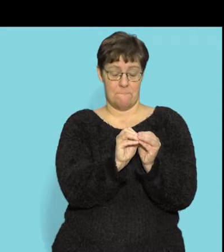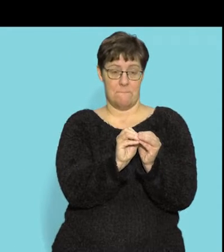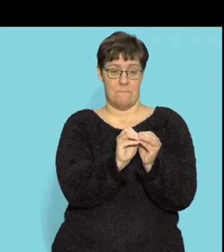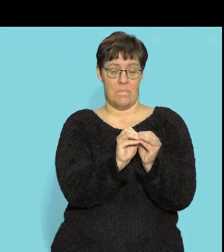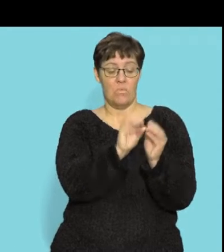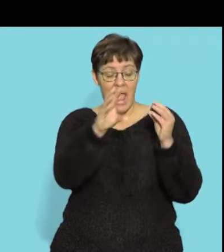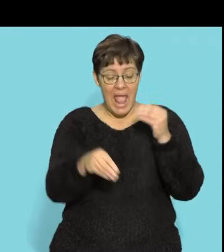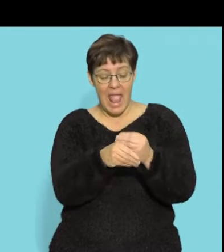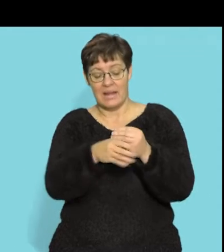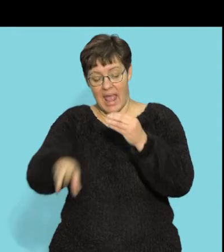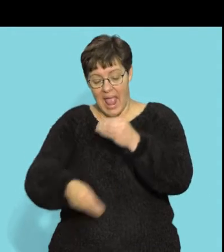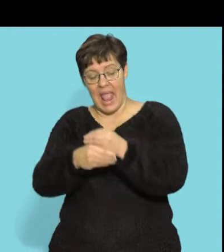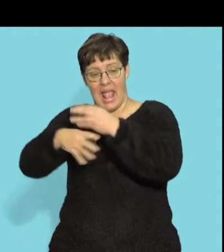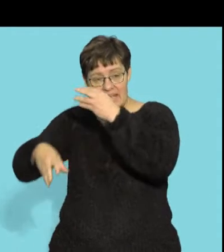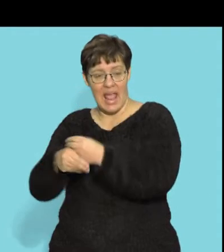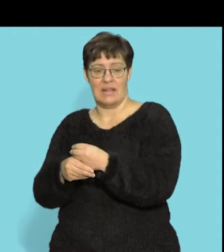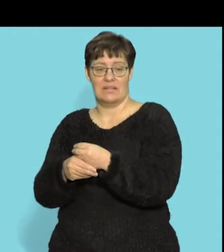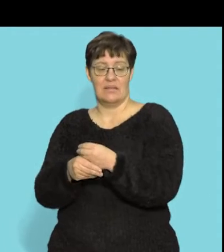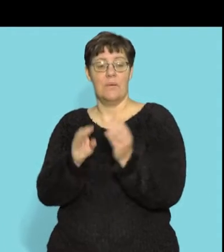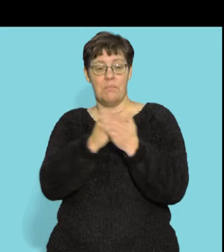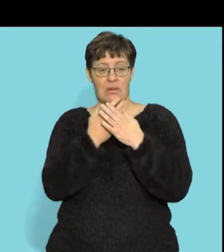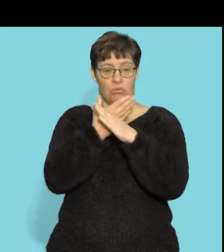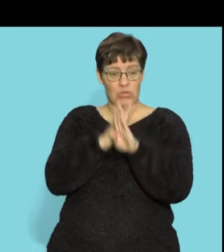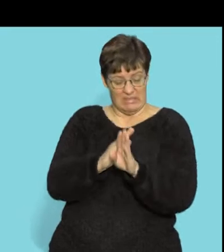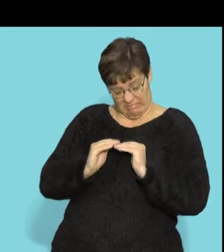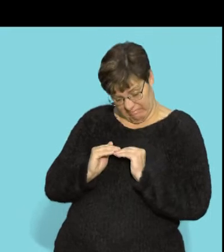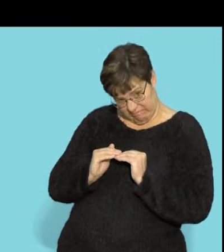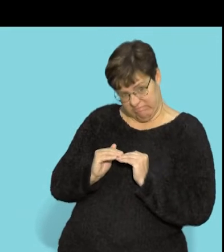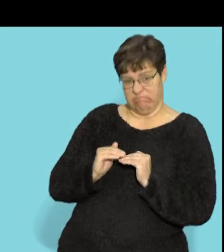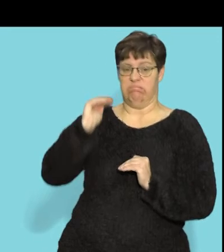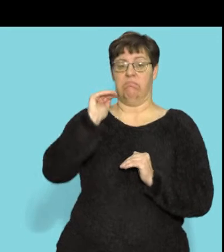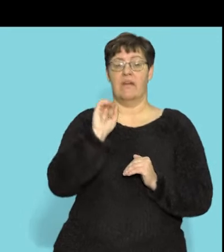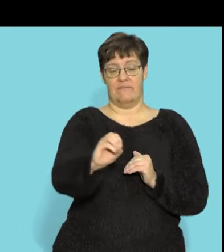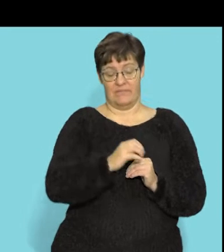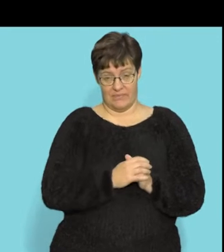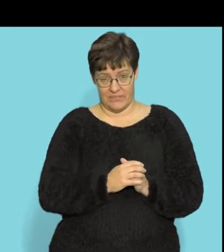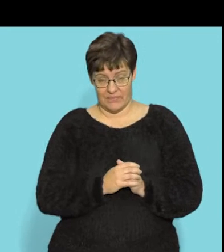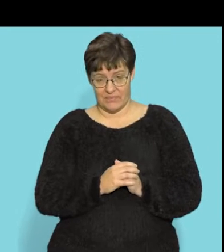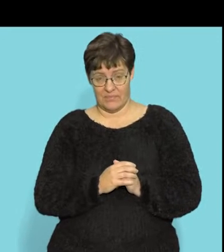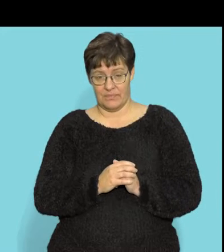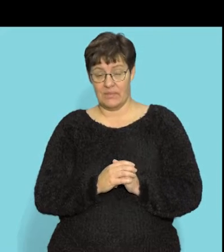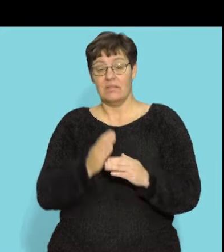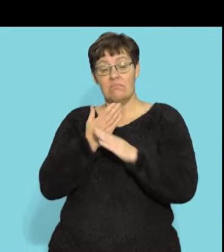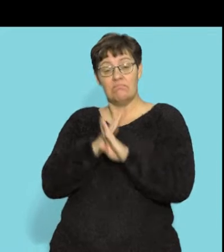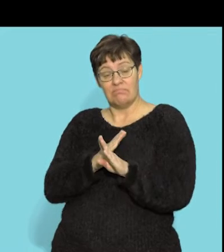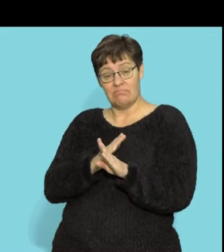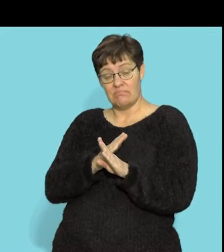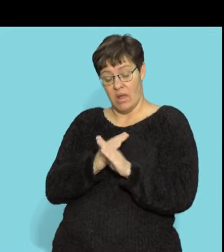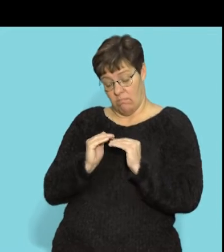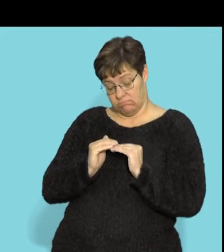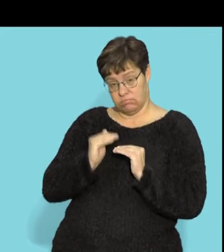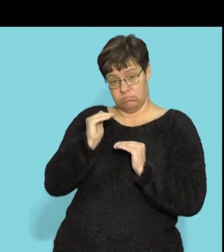Then if we continue adding, there is an increase in the total resistance. So if